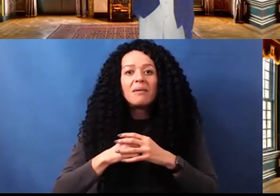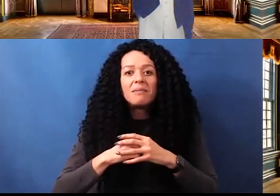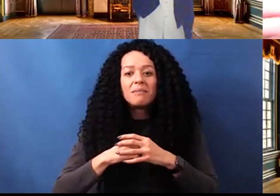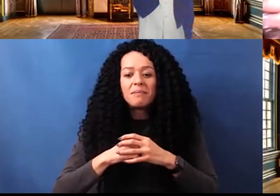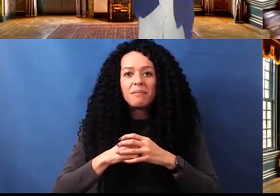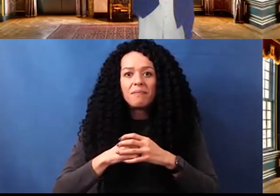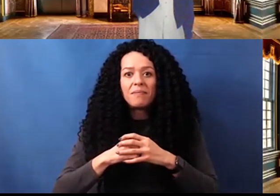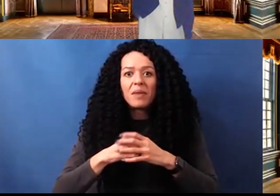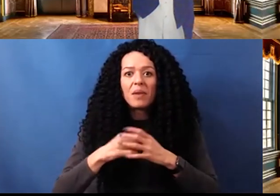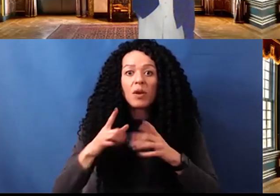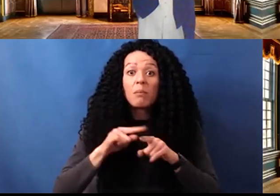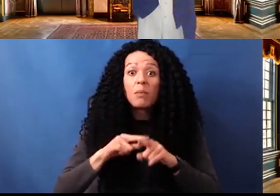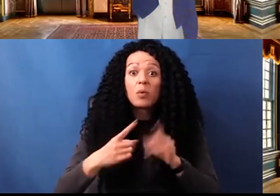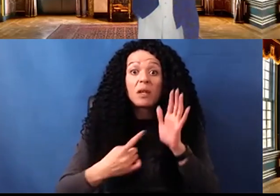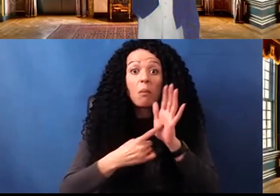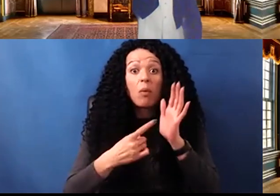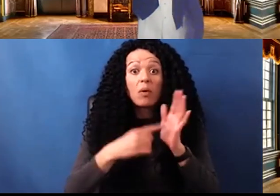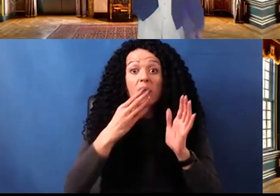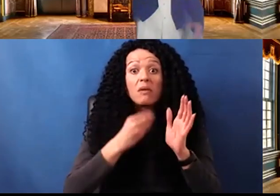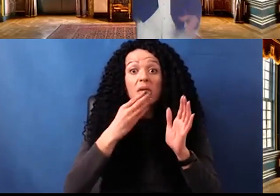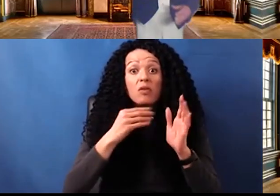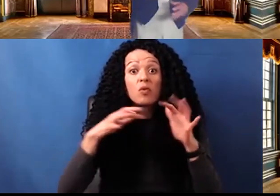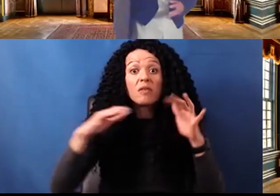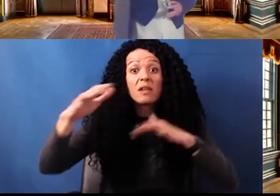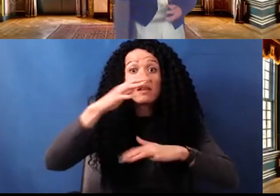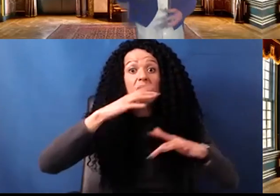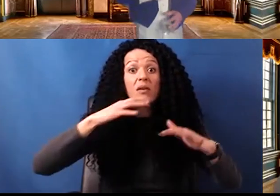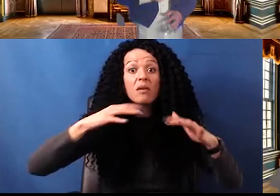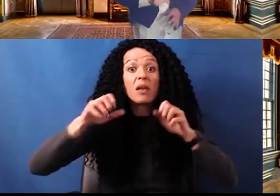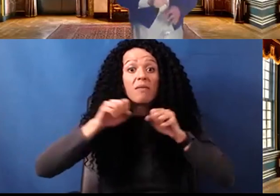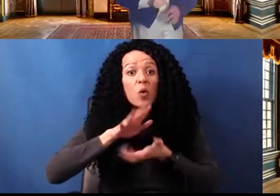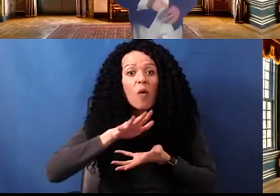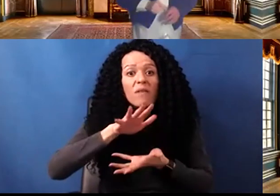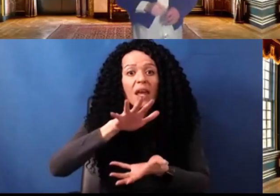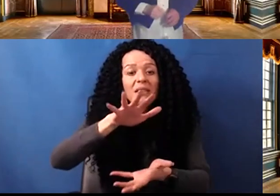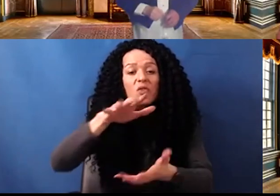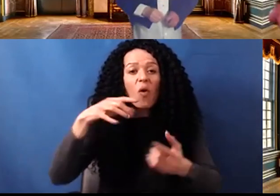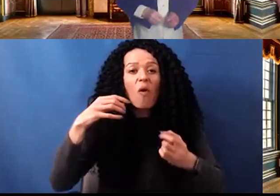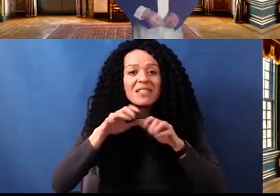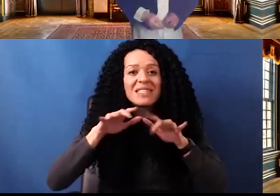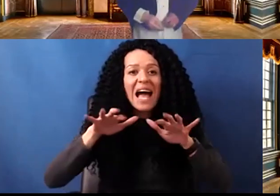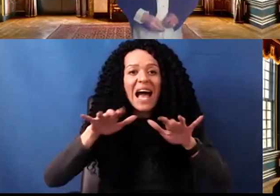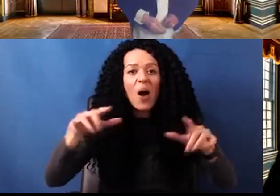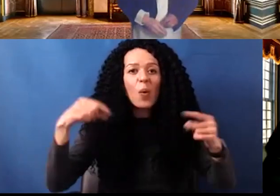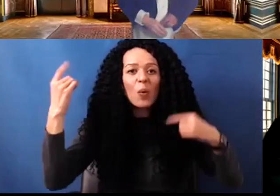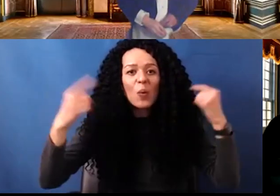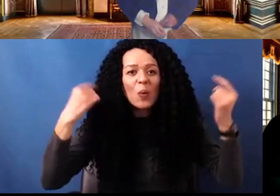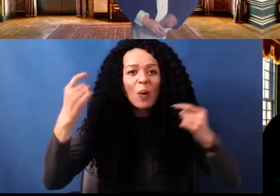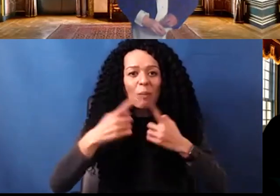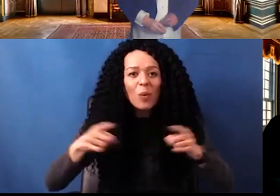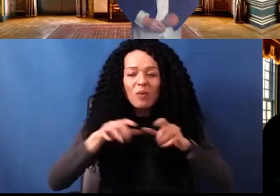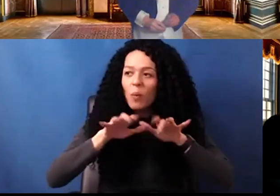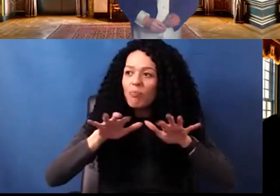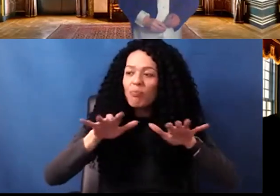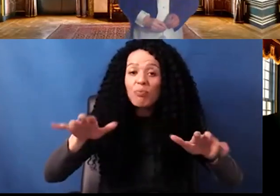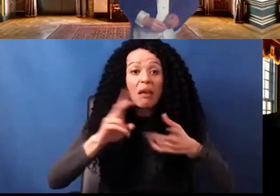One of the most important uses of the atmosphere is the conveyance of sound. Without the air, death-like silence would